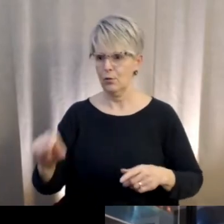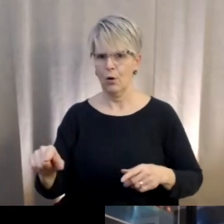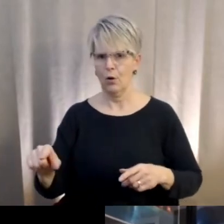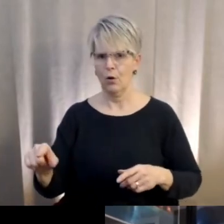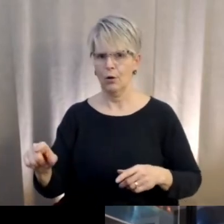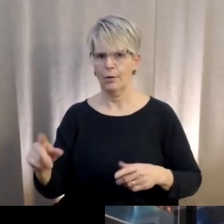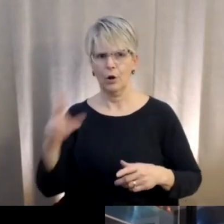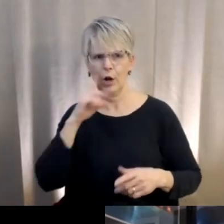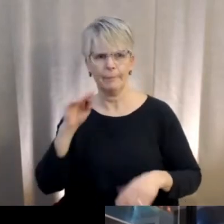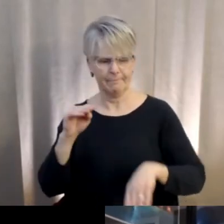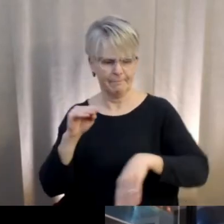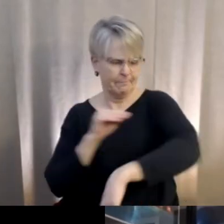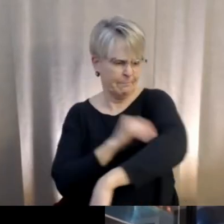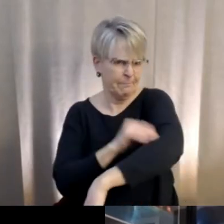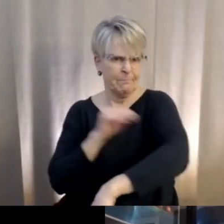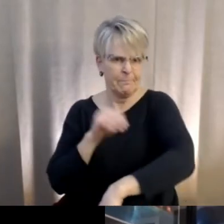what it looks like their